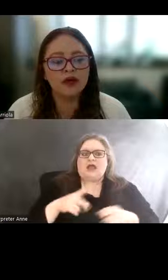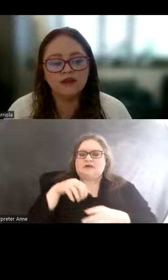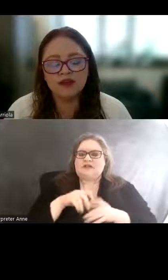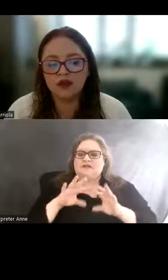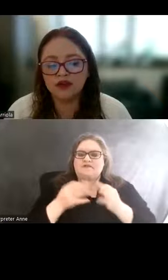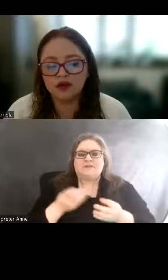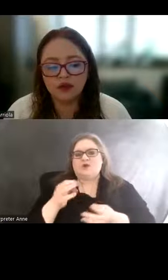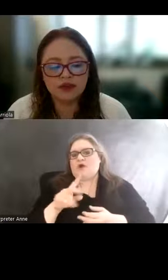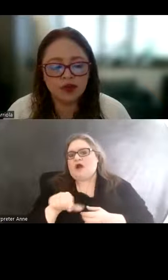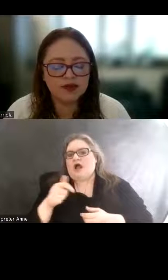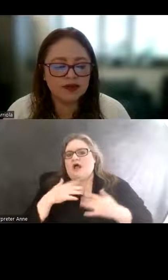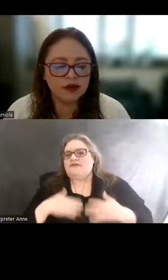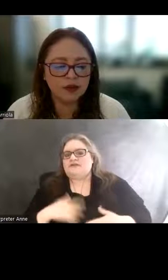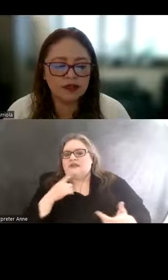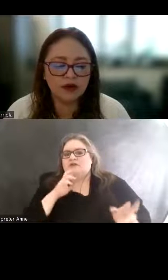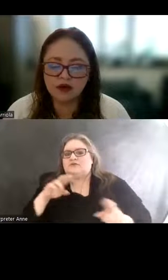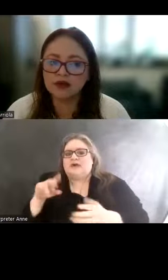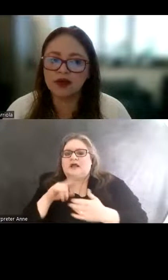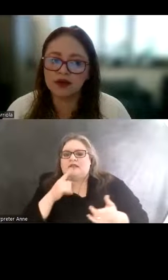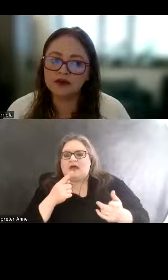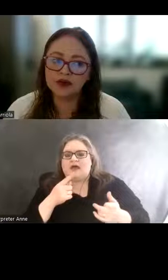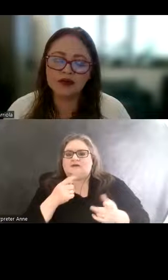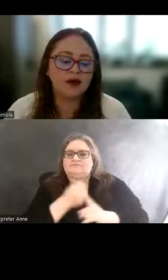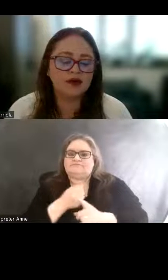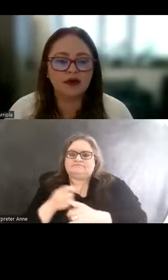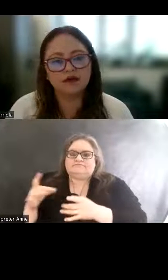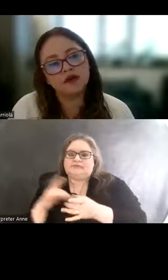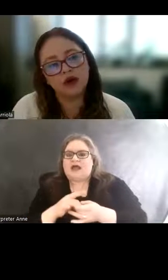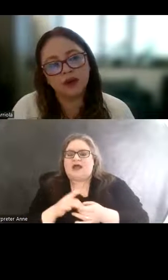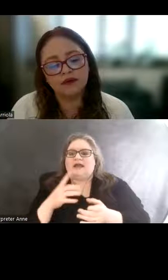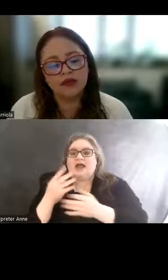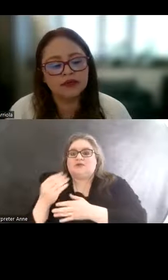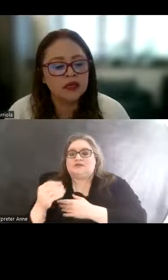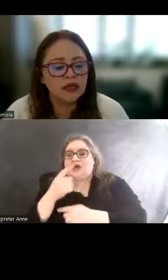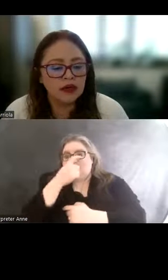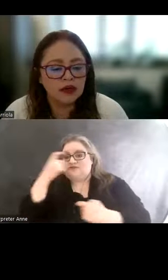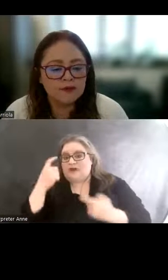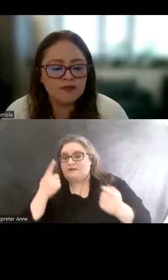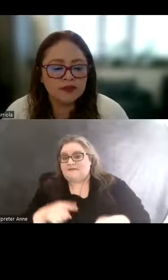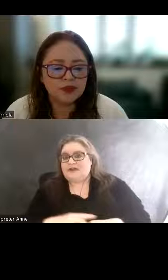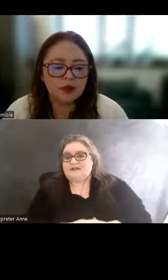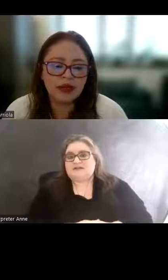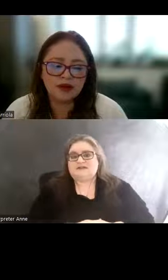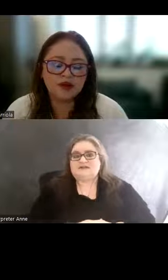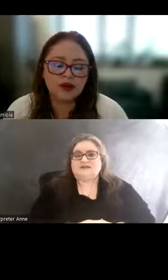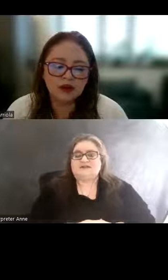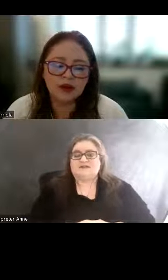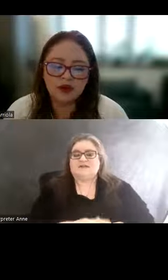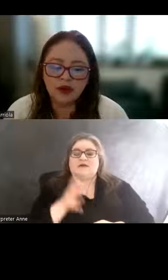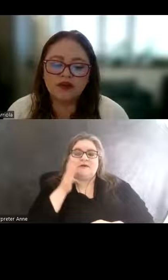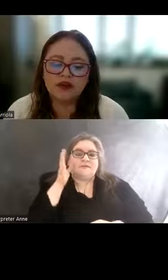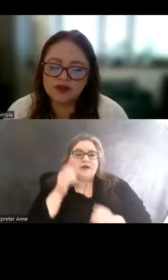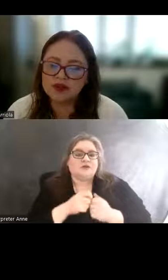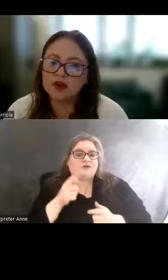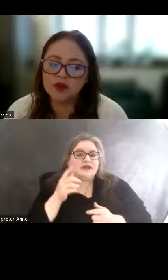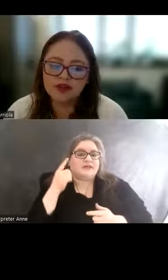other physiological responses that could be also tying to this outside of the trauma event. Parents with either mental